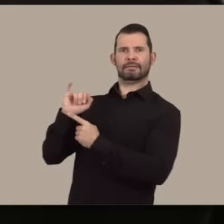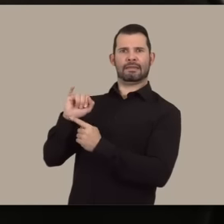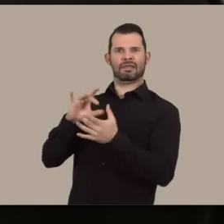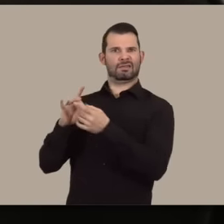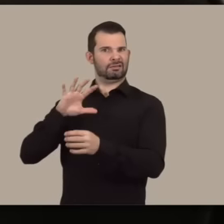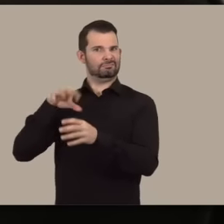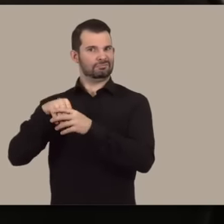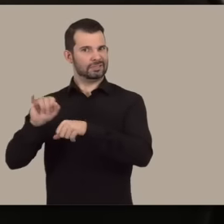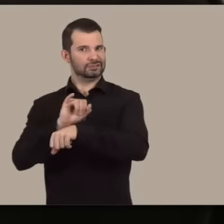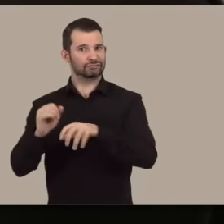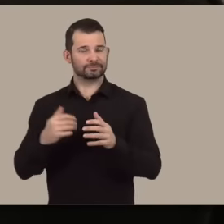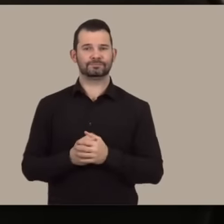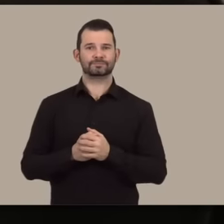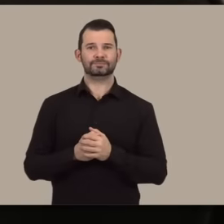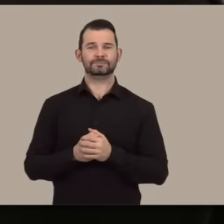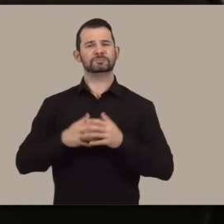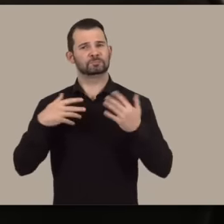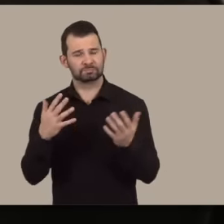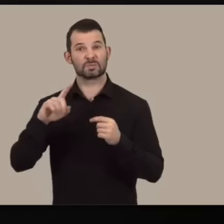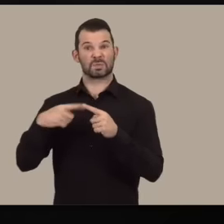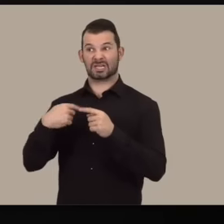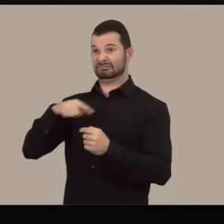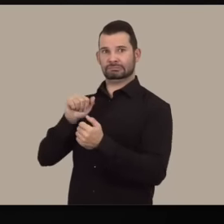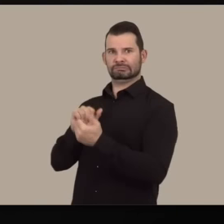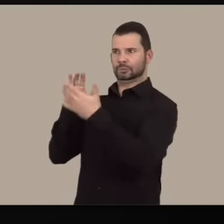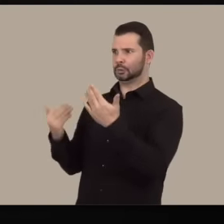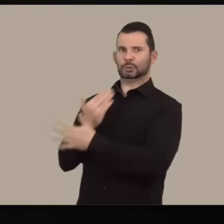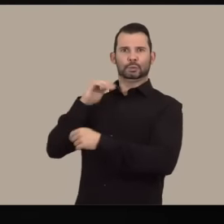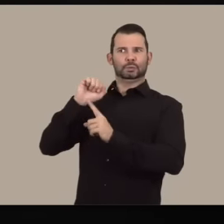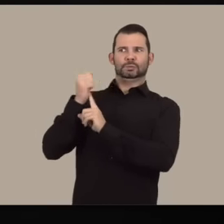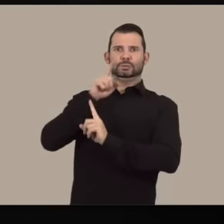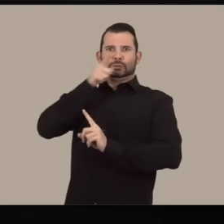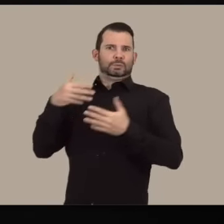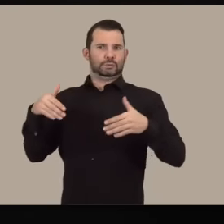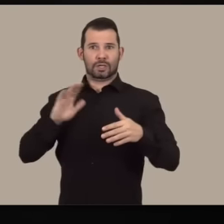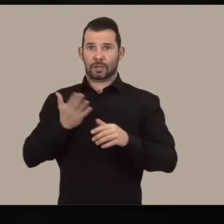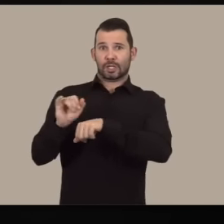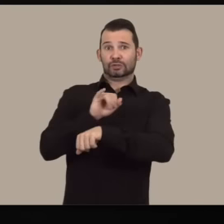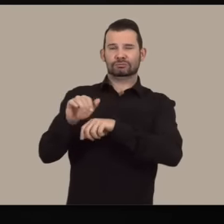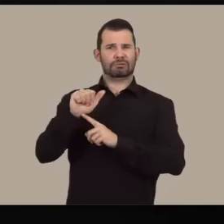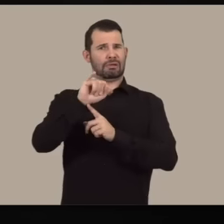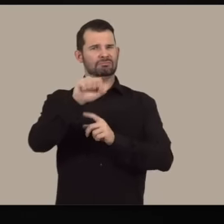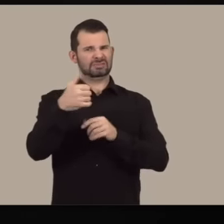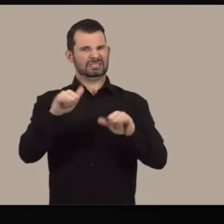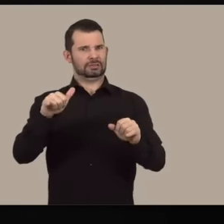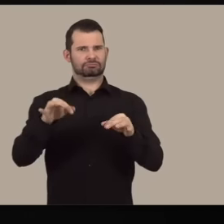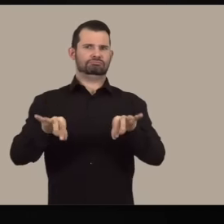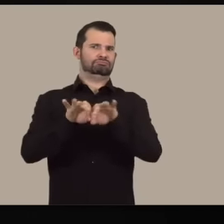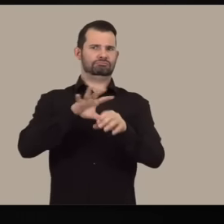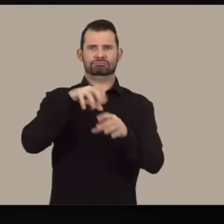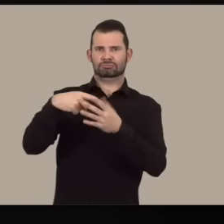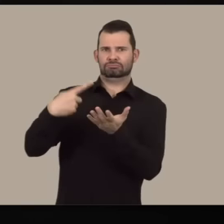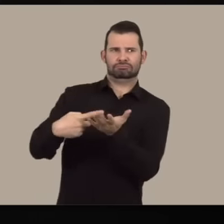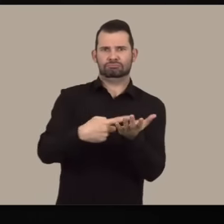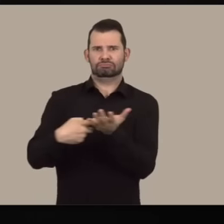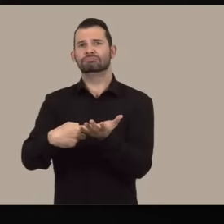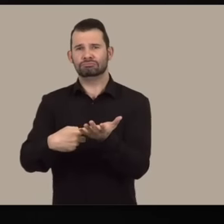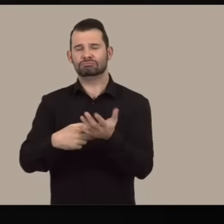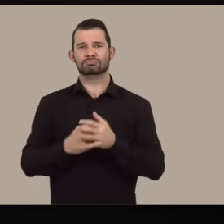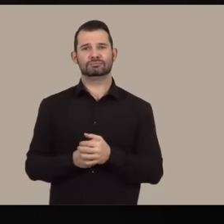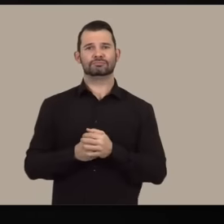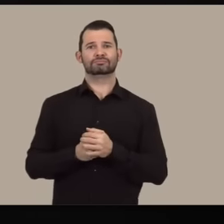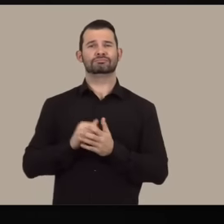addressing AI in the industry? When we address the new realities of our industry, AI is definitely